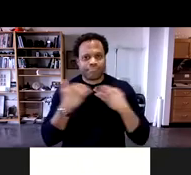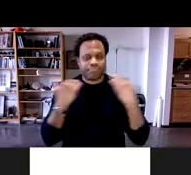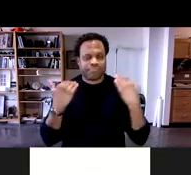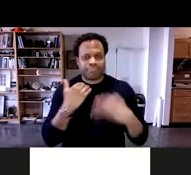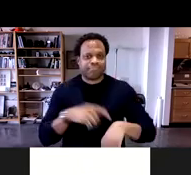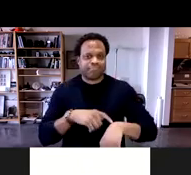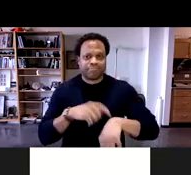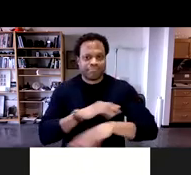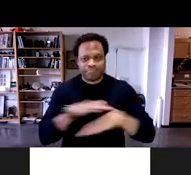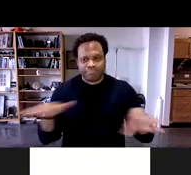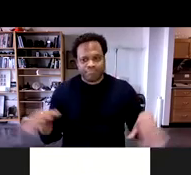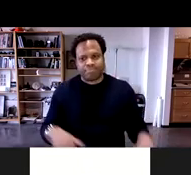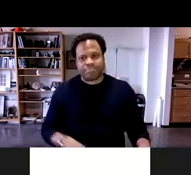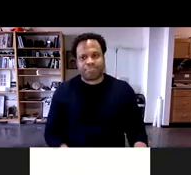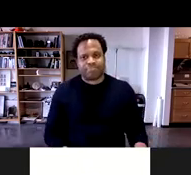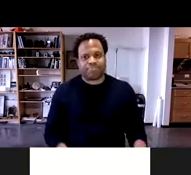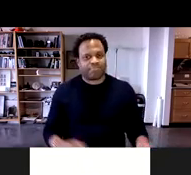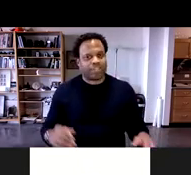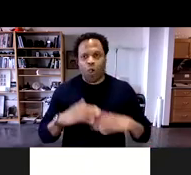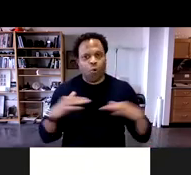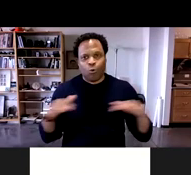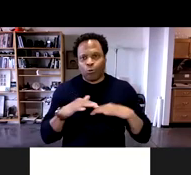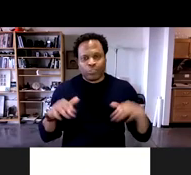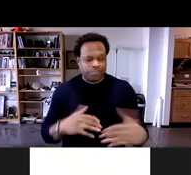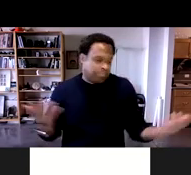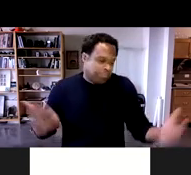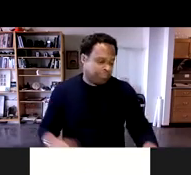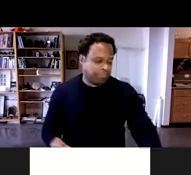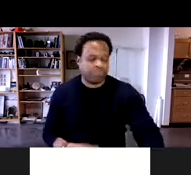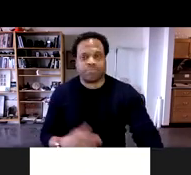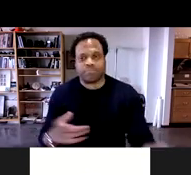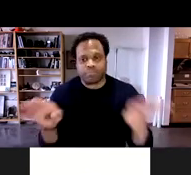Say time is out, it's over, it's cut off, no more.